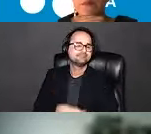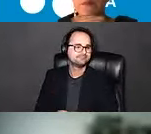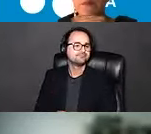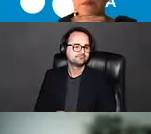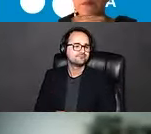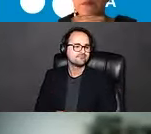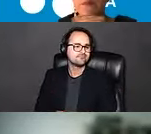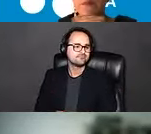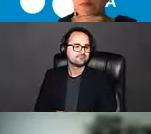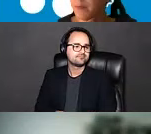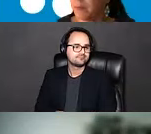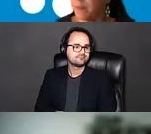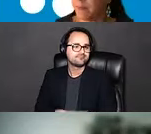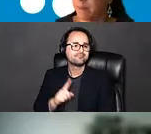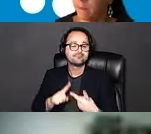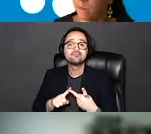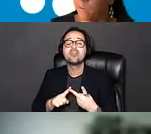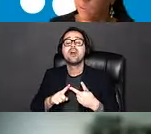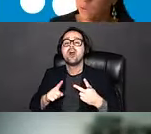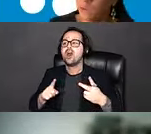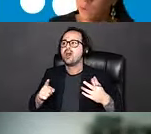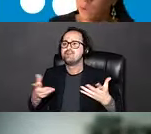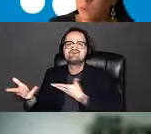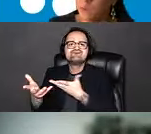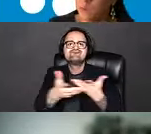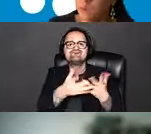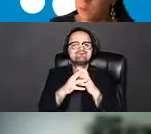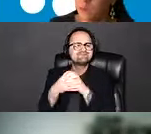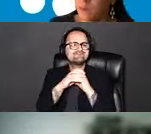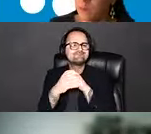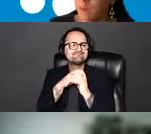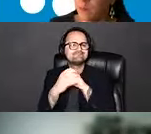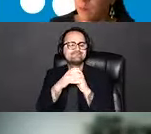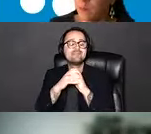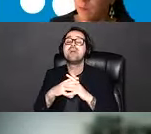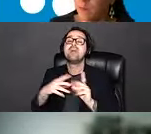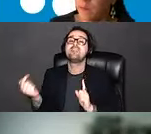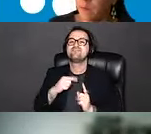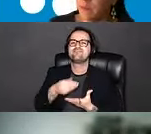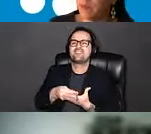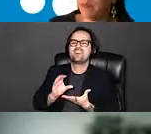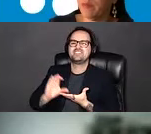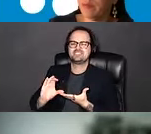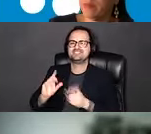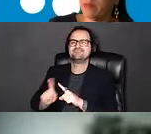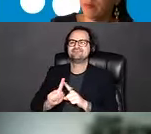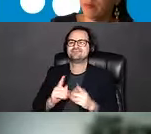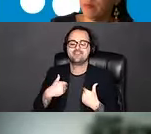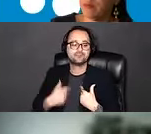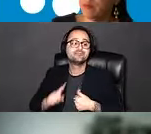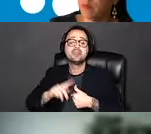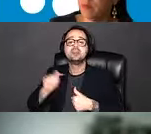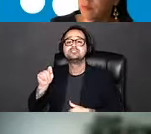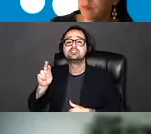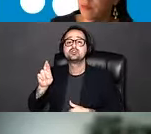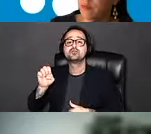So cross collaboration at community level. So going back to the different funds, I'm just going to quickly flow through this. The treasury funds,